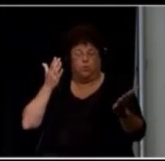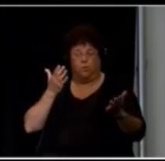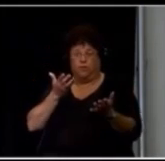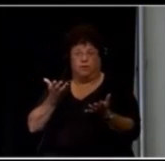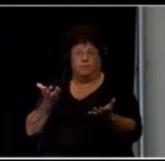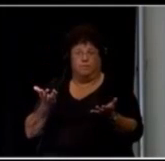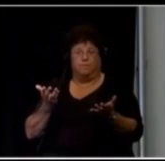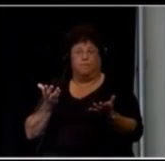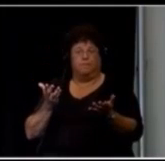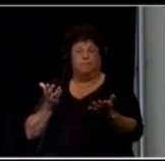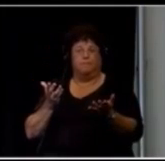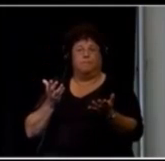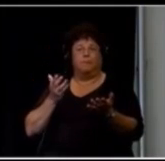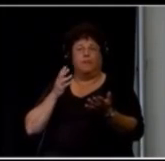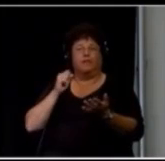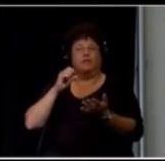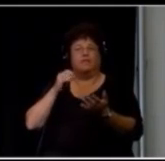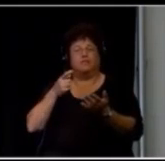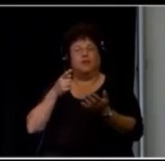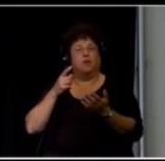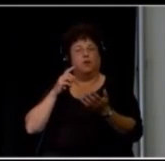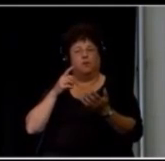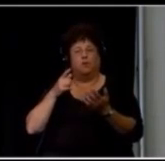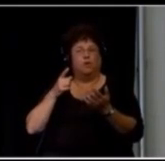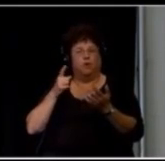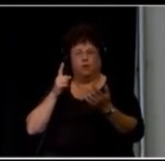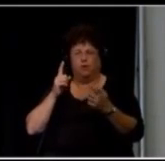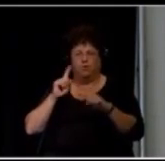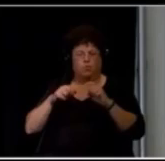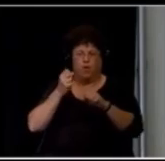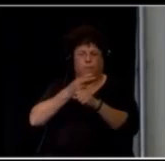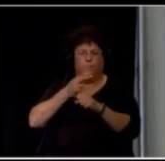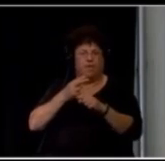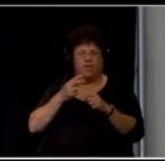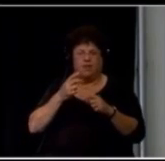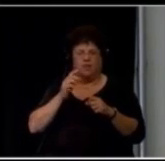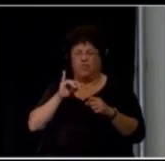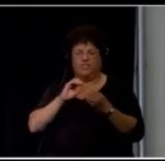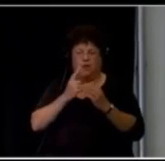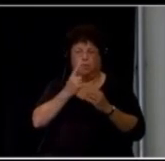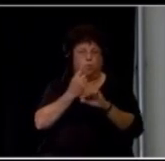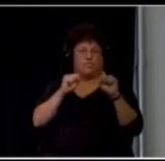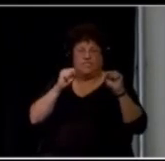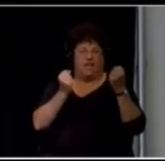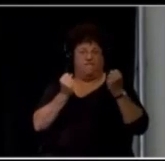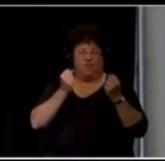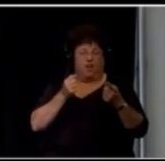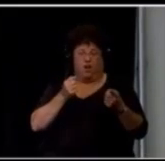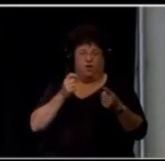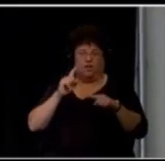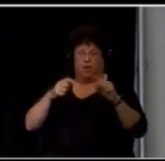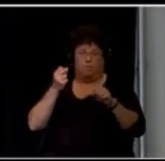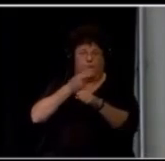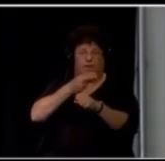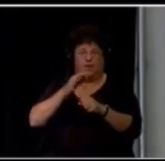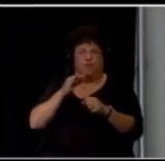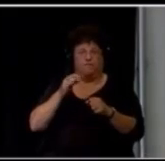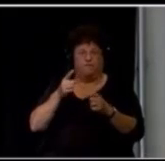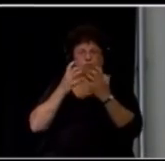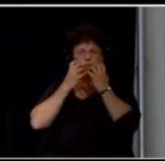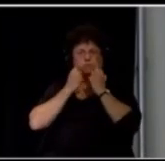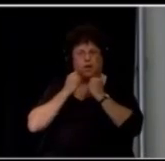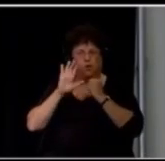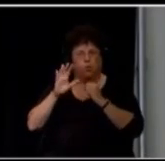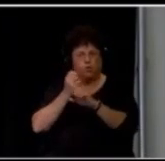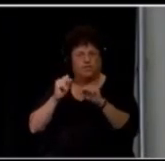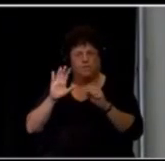appreciated. So it's that you can't be, there isn't a safer car. So it's really, if you care about safety of yourself and your family